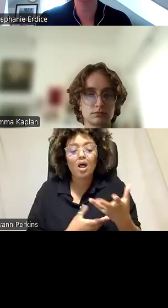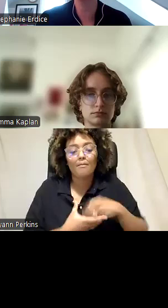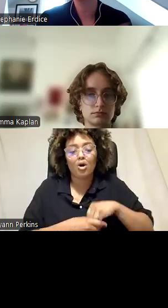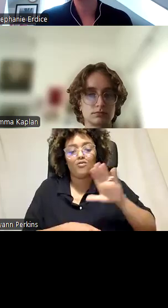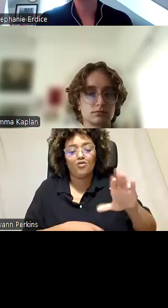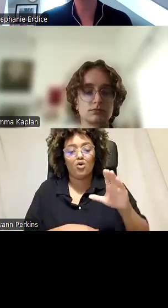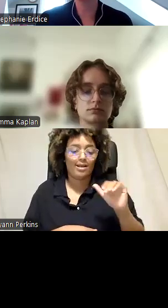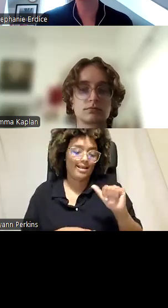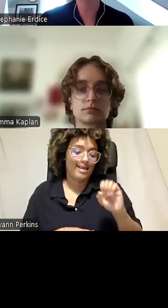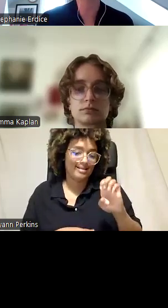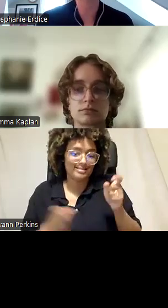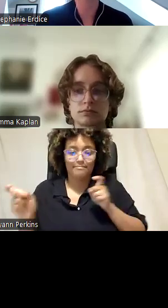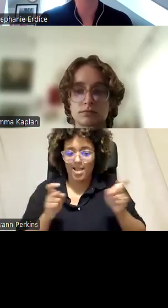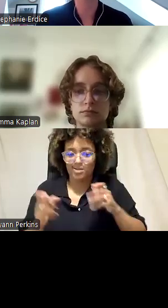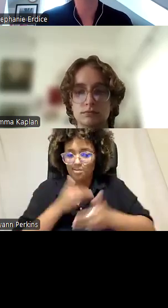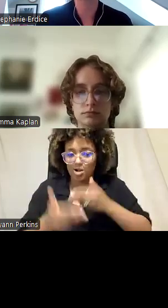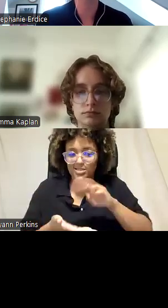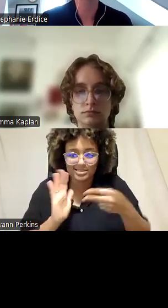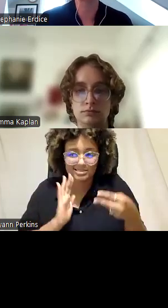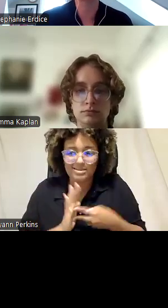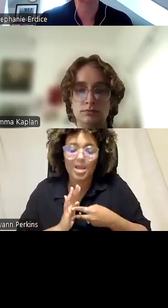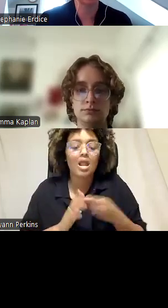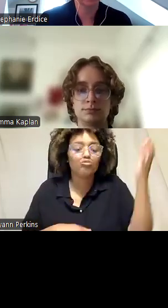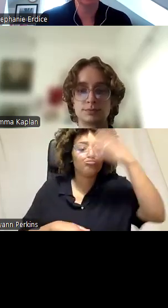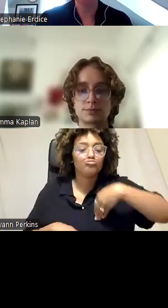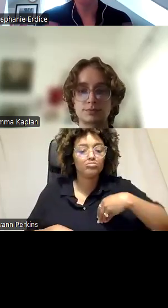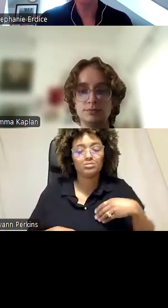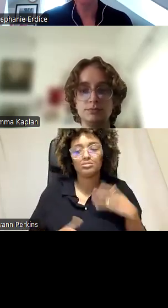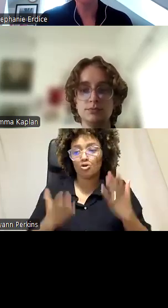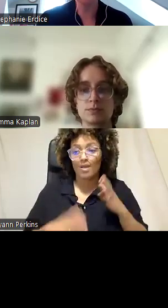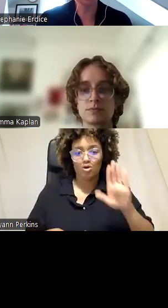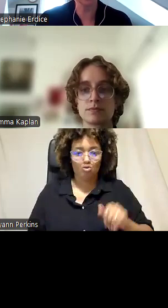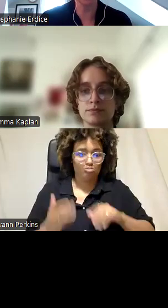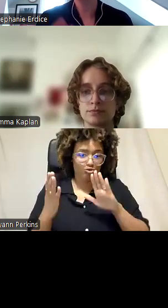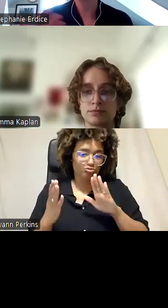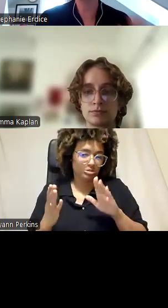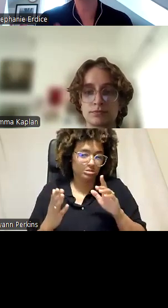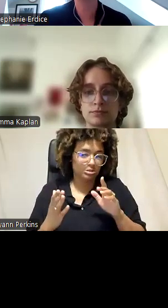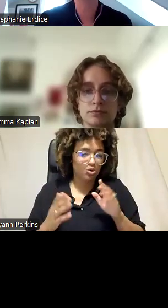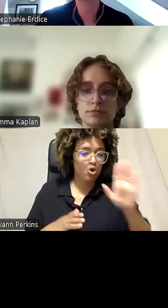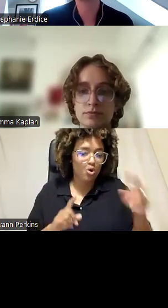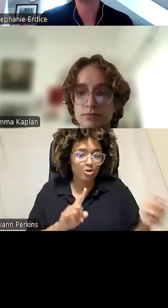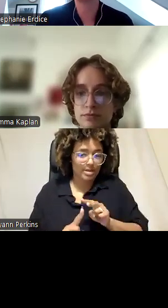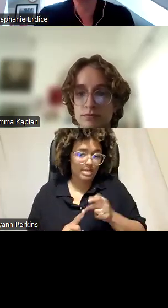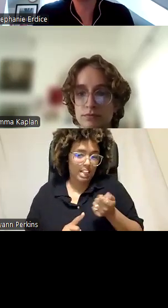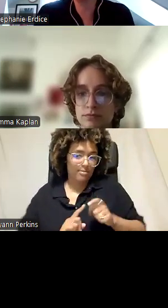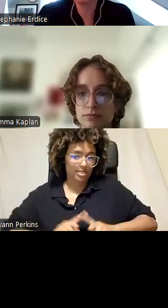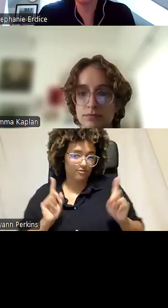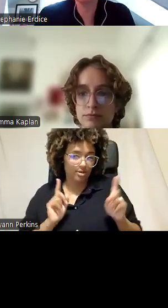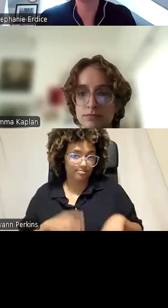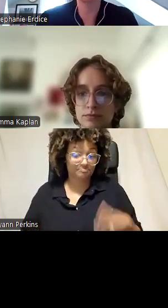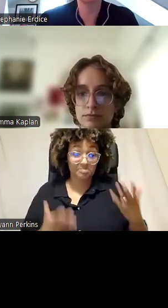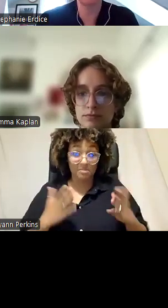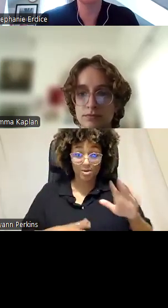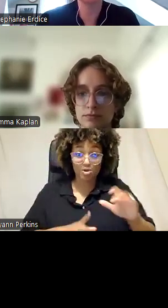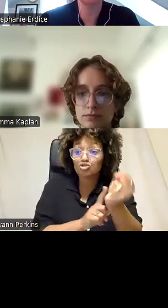management process. So you may find some ways to look at that a little bit differently. Or you may be working in a situation where